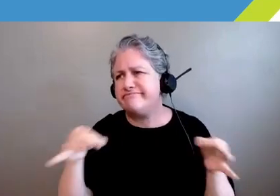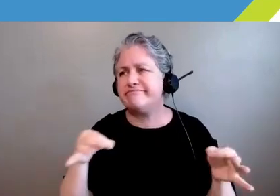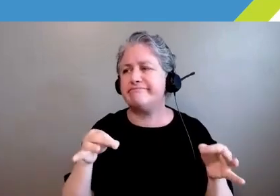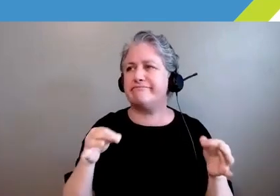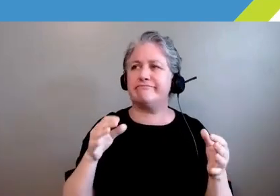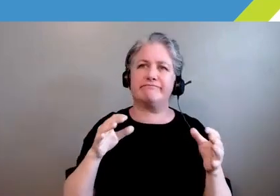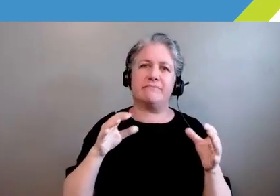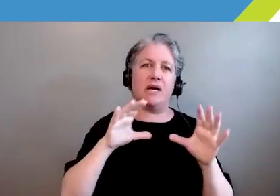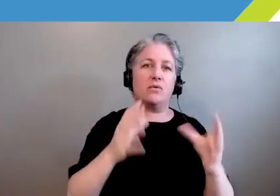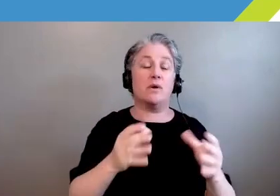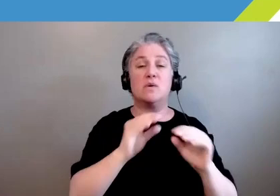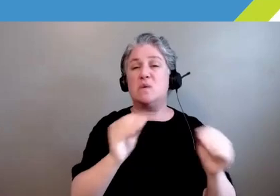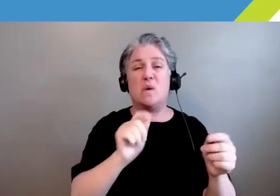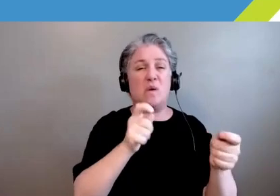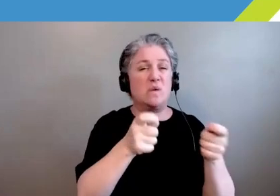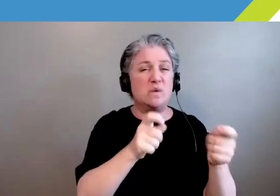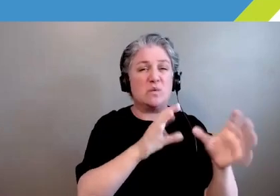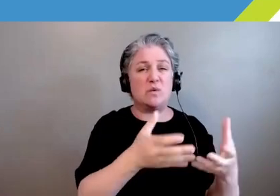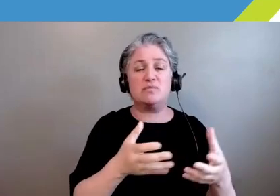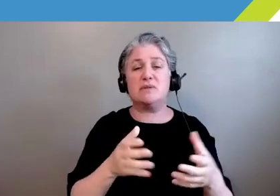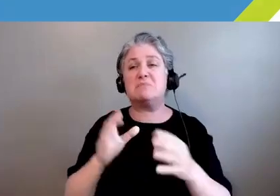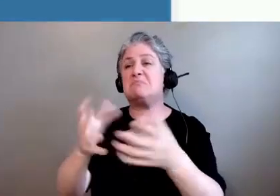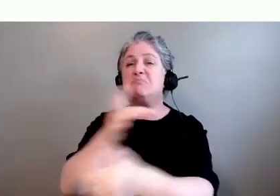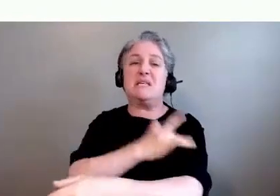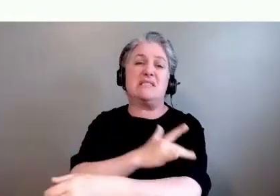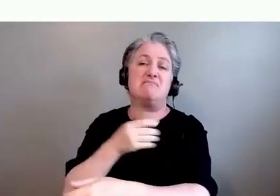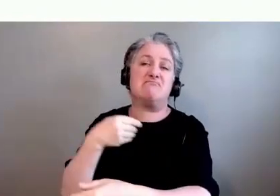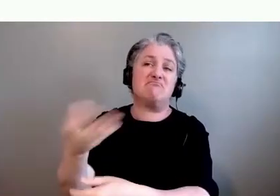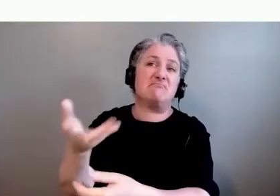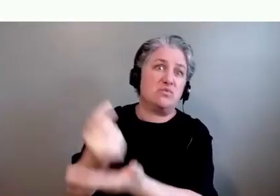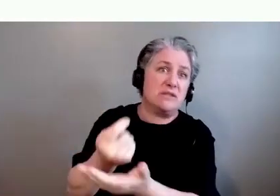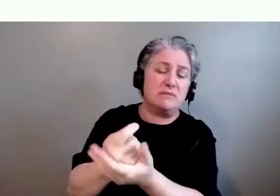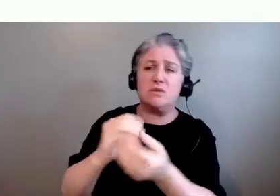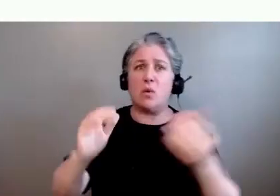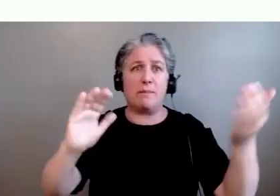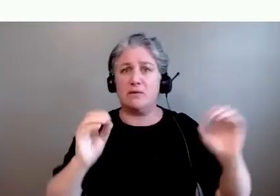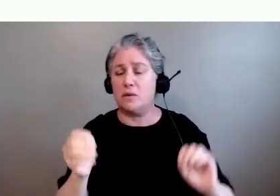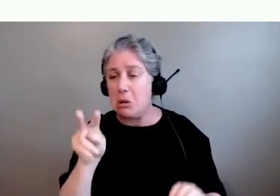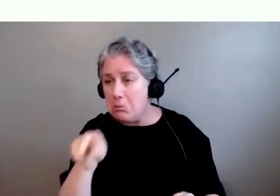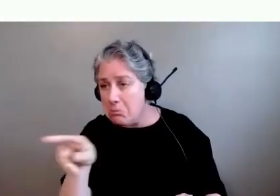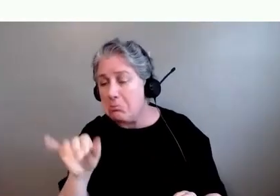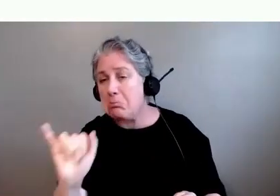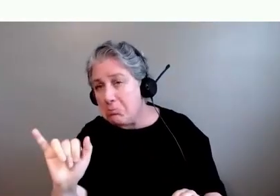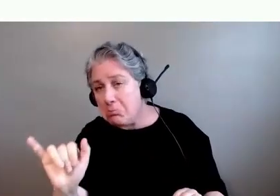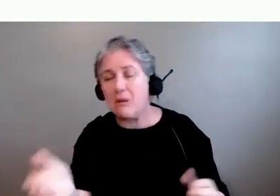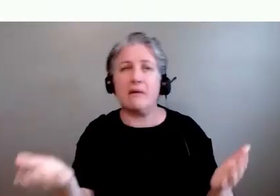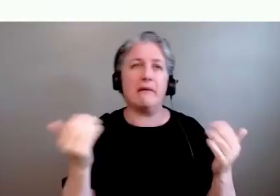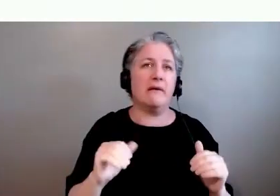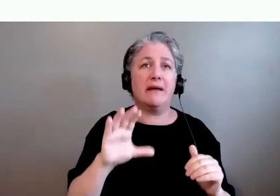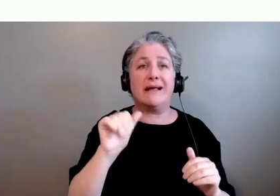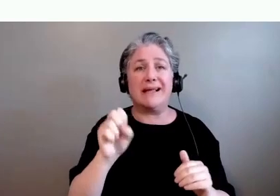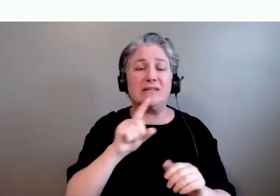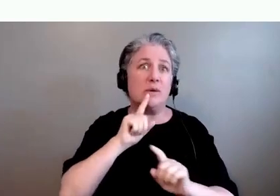there's no control group, so we're just reading about a group of patients who've received a treatment with no comparator group,